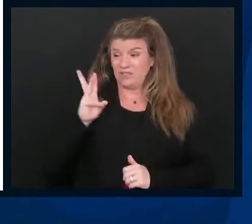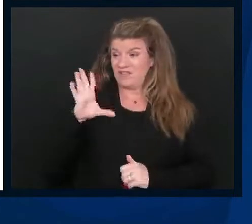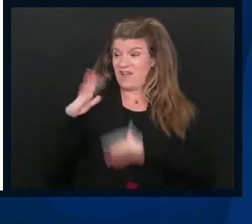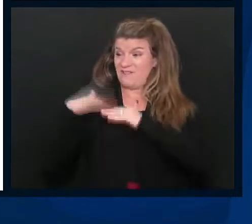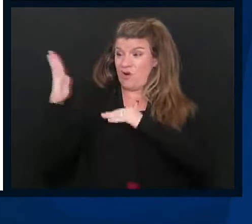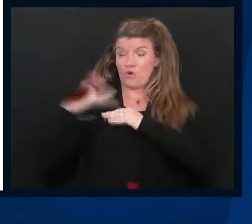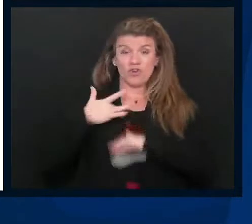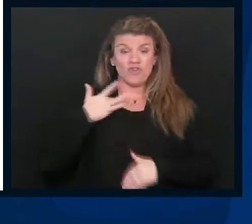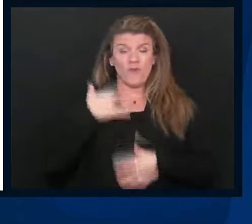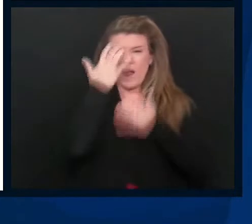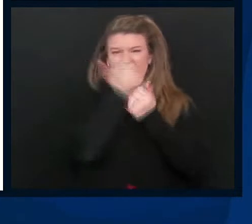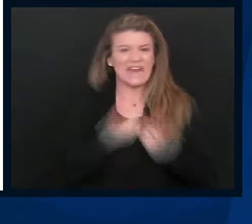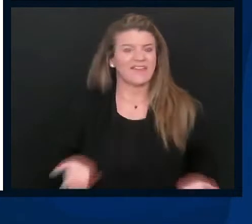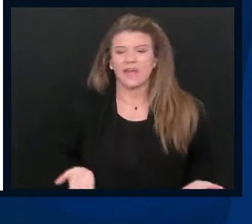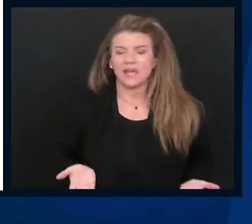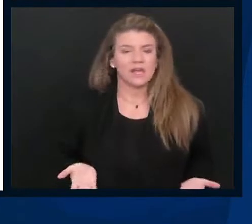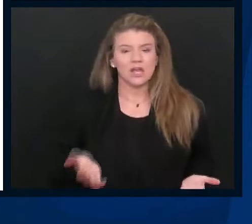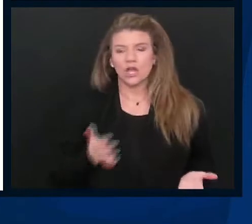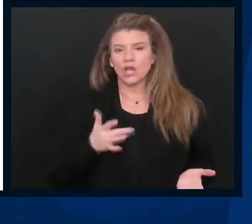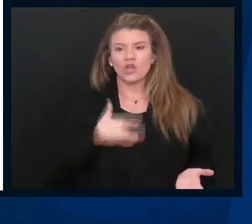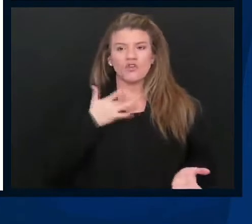and older and you would, by chance,